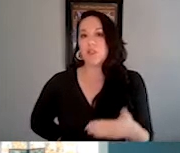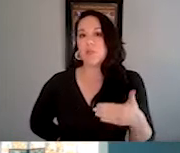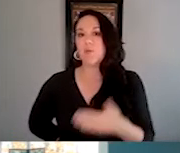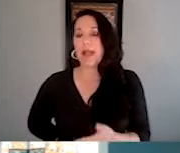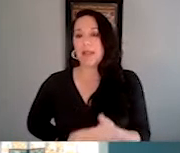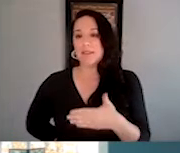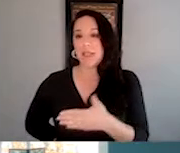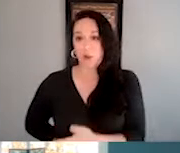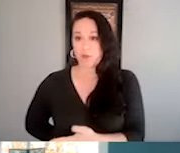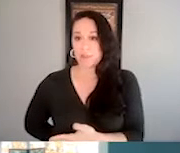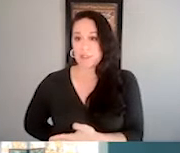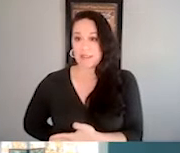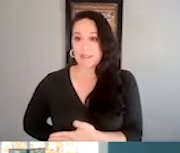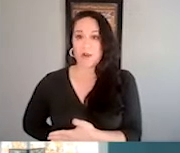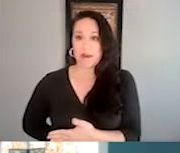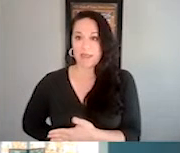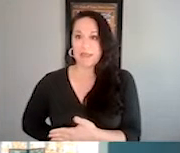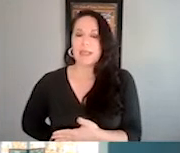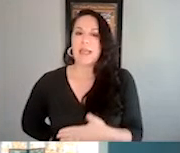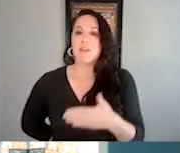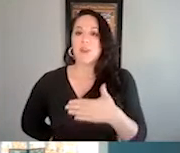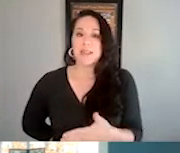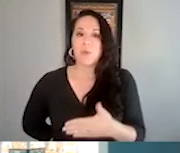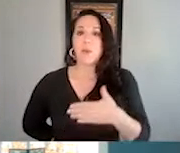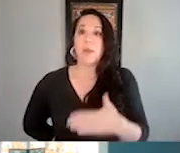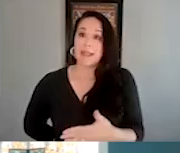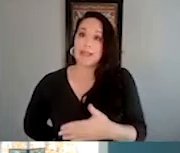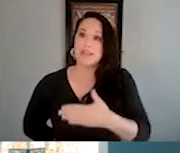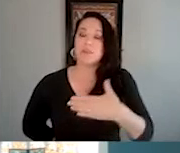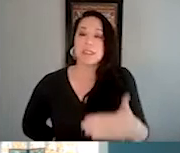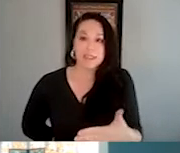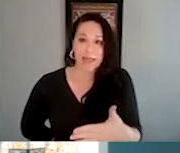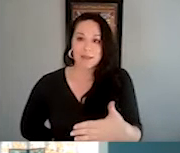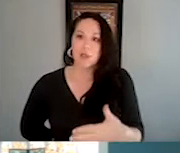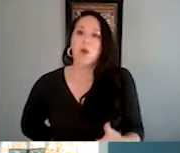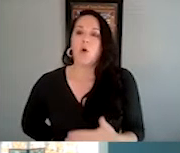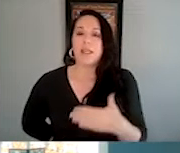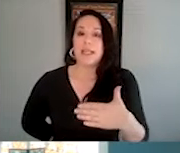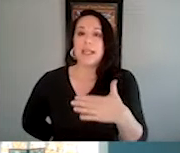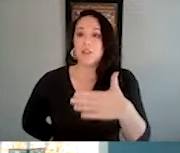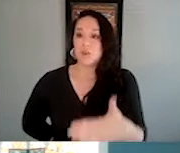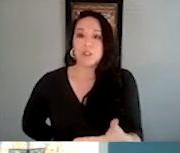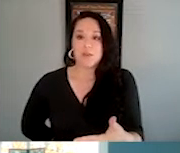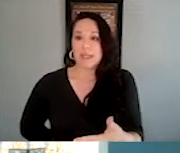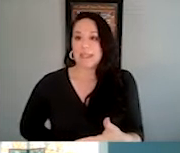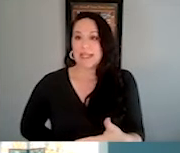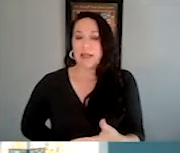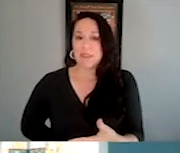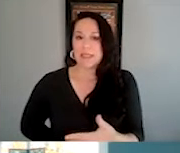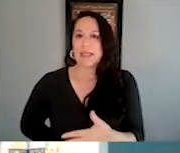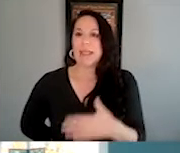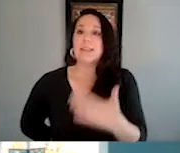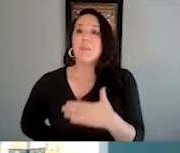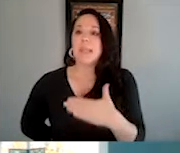major issues like a rise in overdose deaths in our area. And so that's why waiting until we're seeing that or getting a student survey data